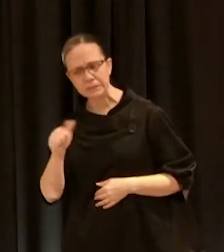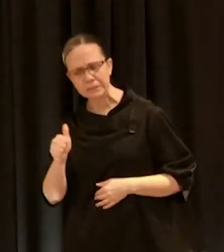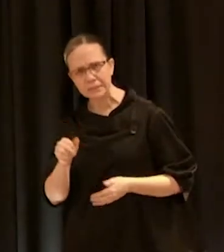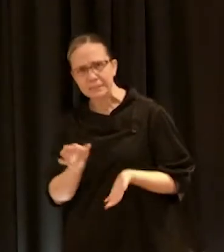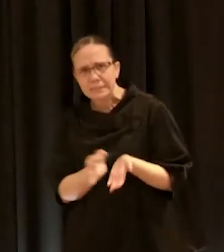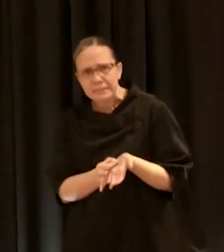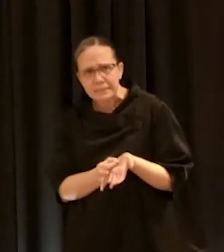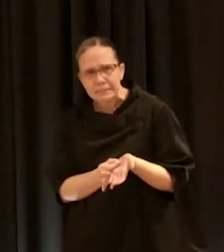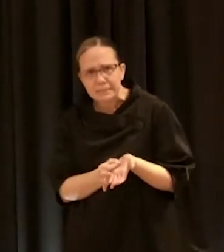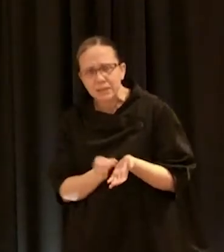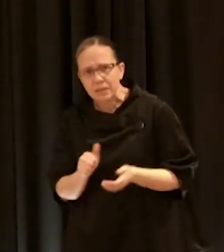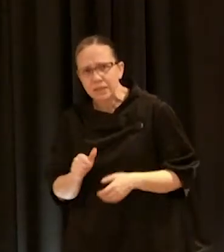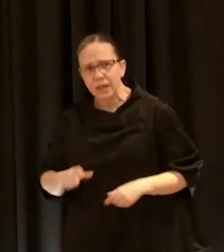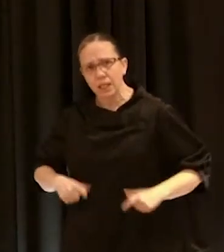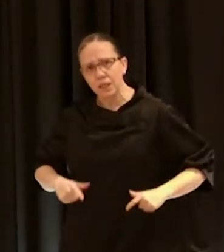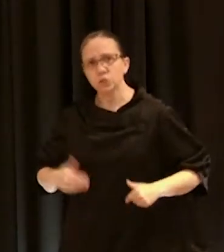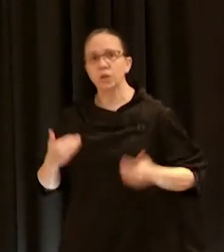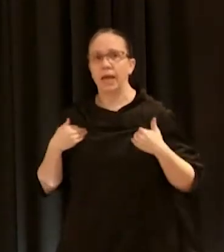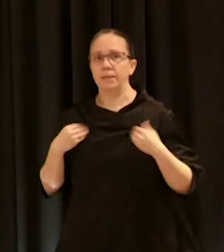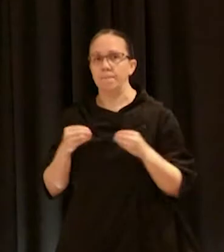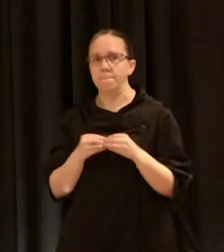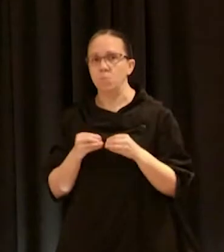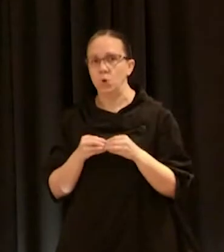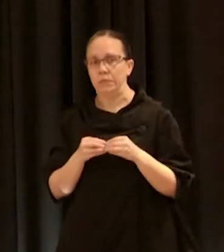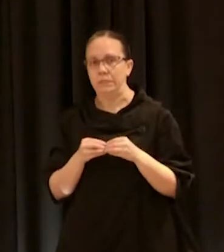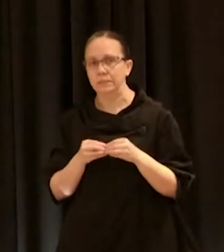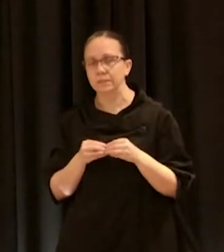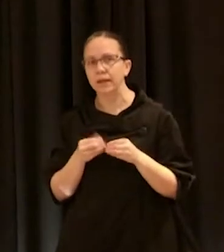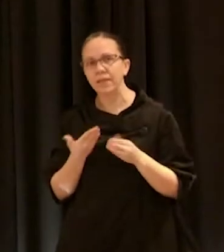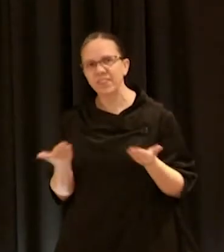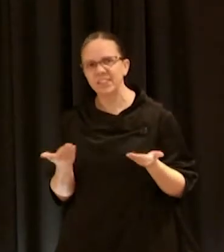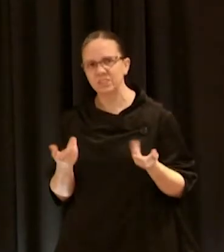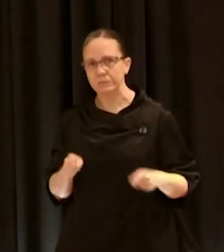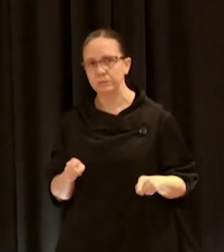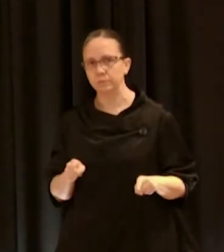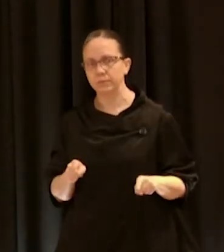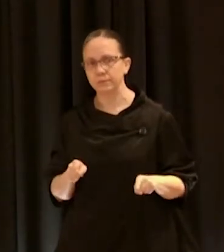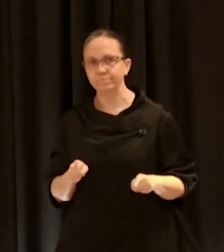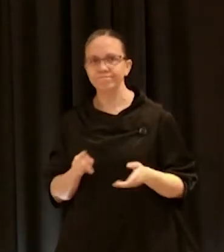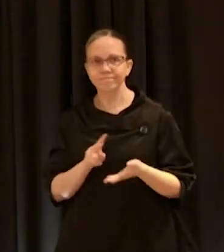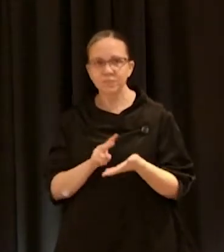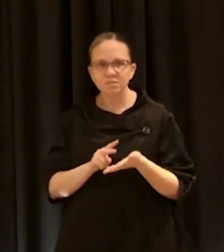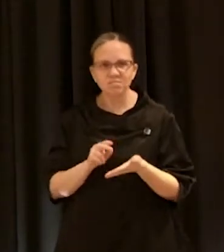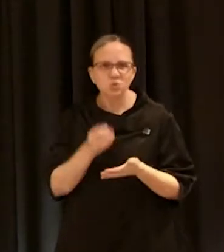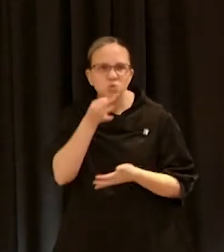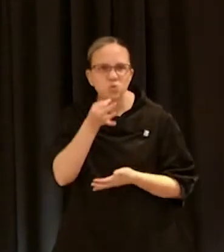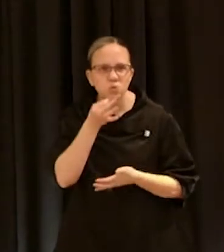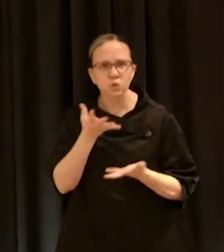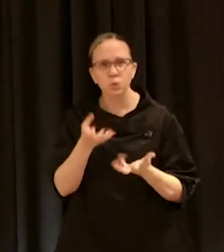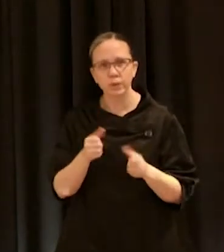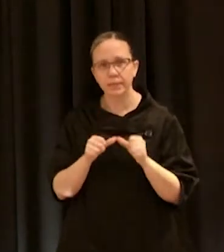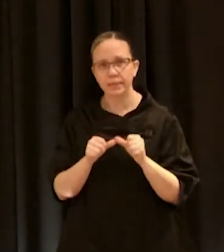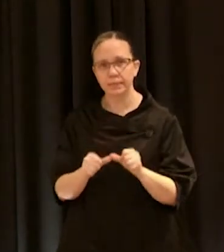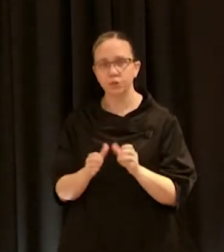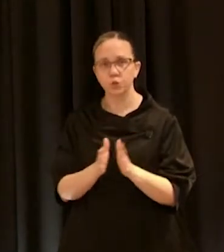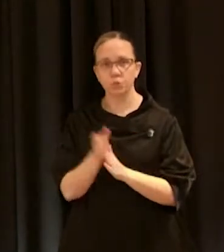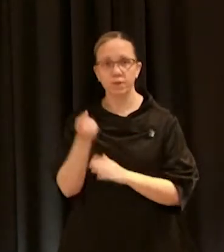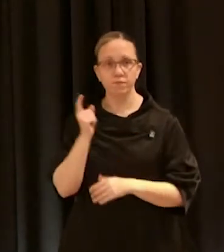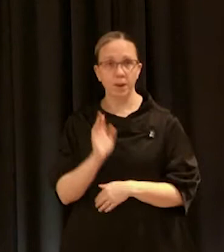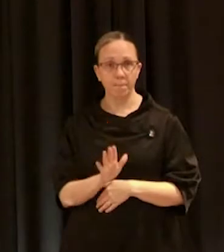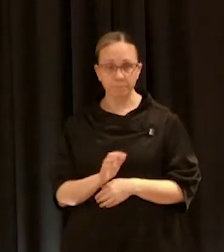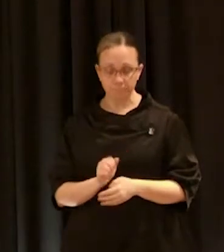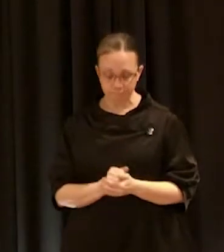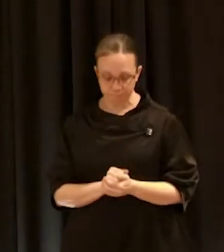little spot on the other lung, so he's got some more stuff that's going to have to take place in a couple of weeks, but we want to keep praying for